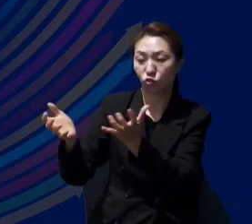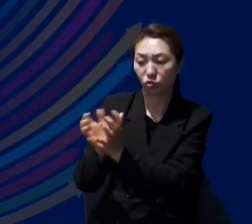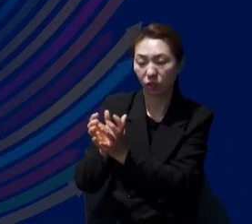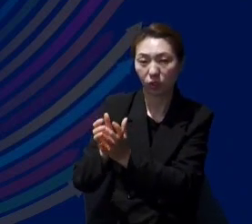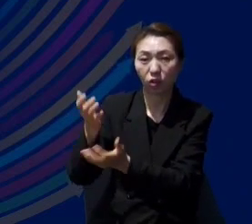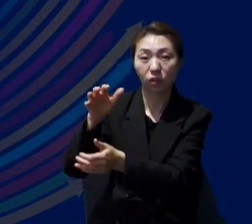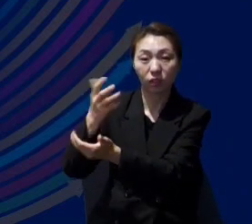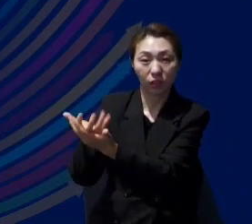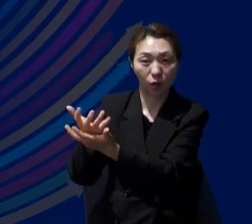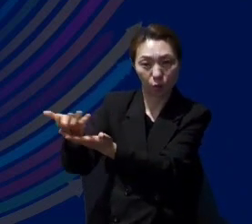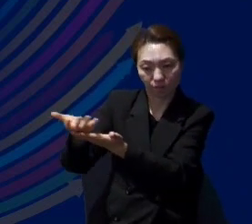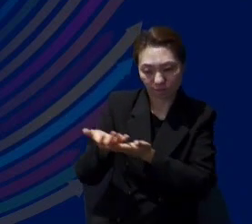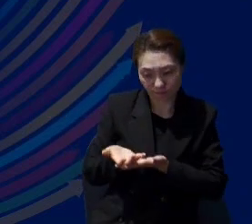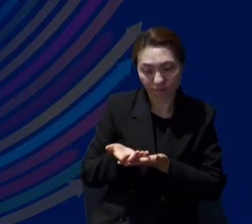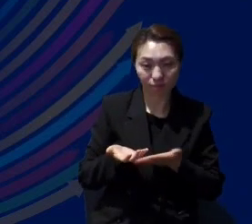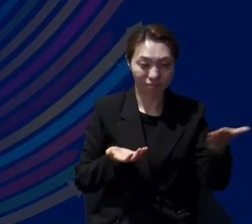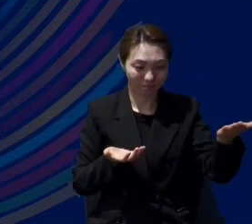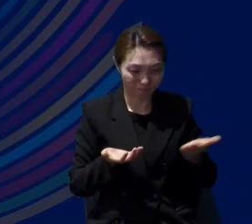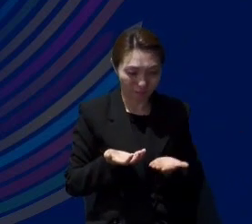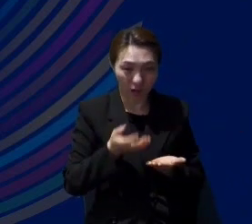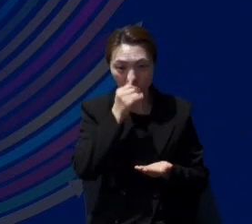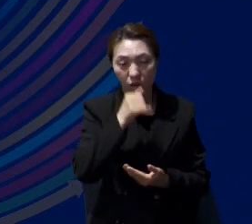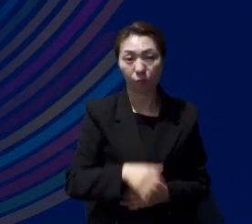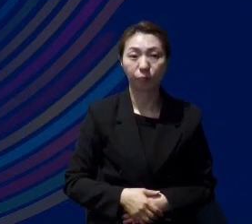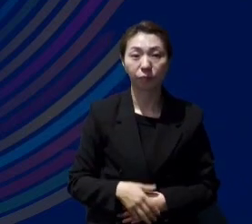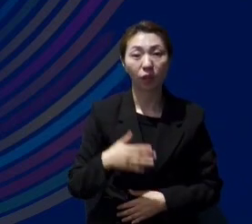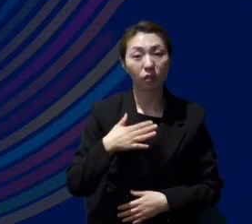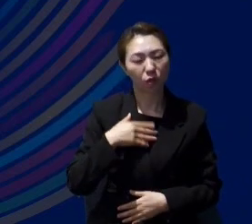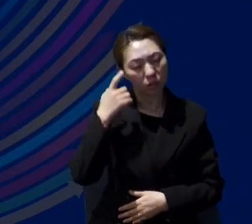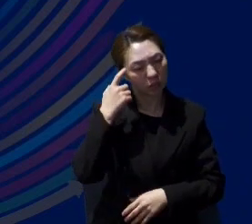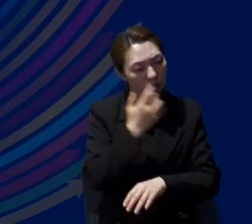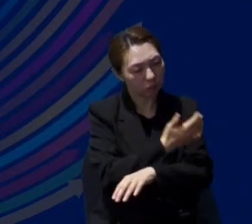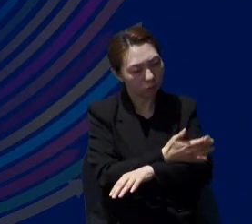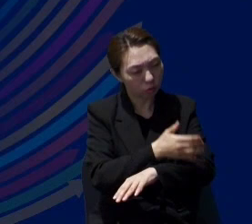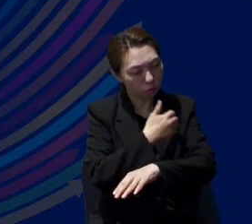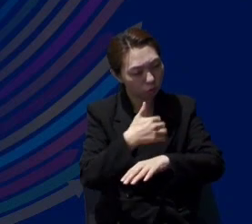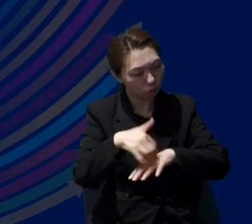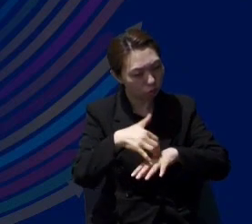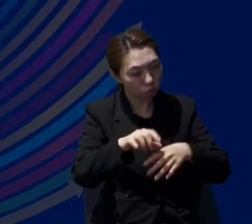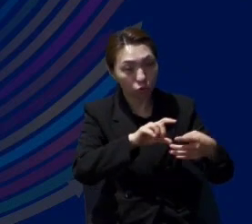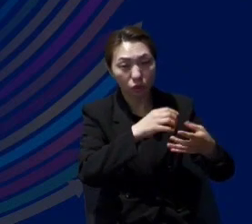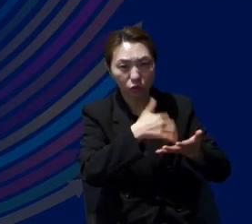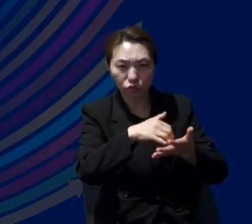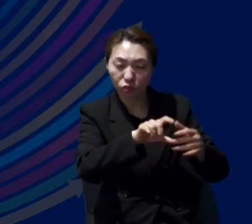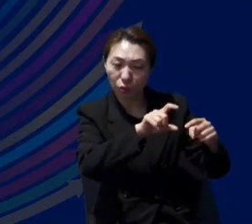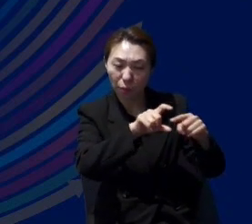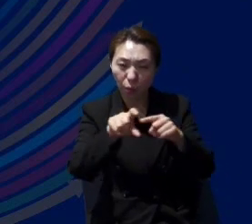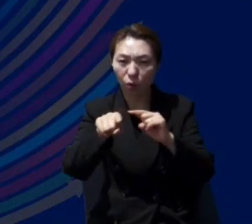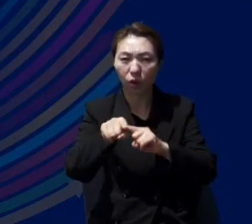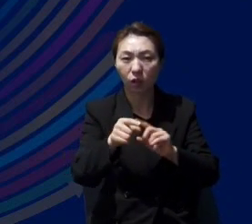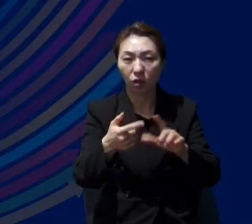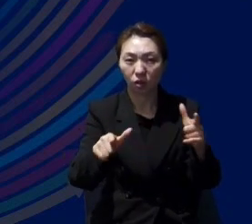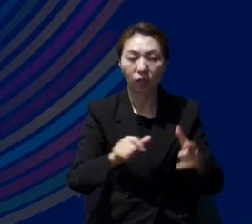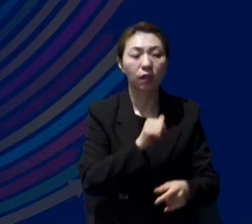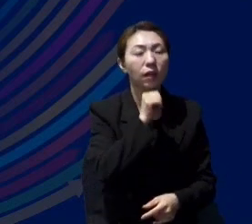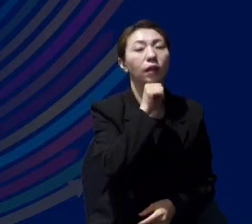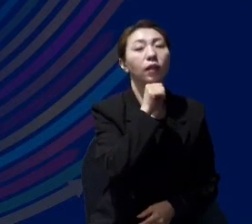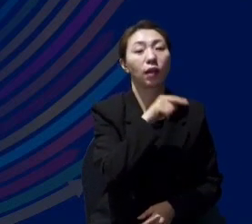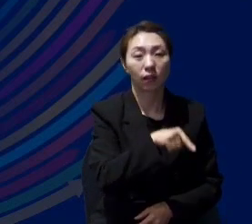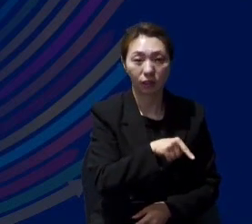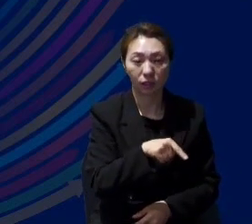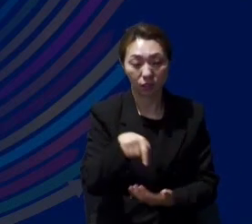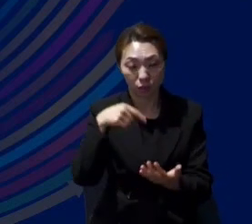form of covariates. This is sort of your typical sociodemographic variables, things like the poverty rate, income, educational attainment, and so